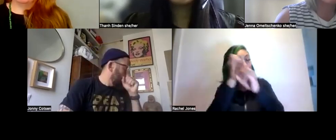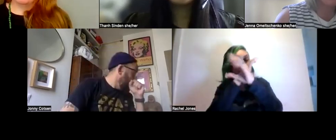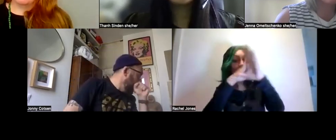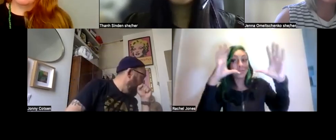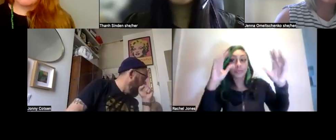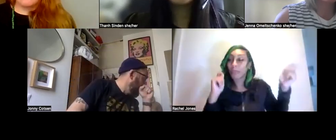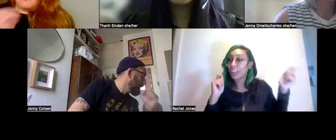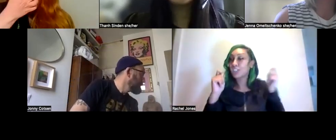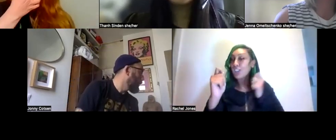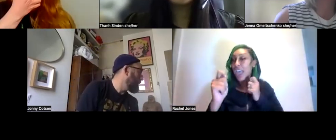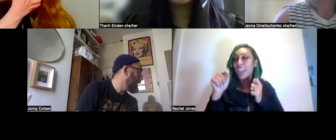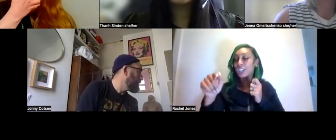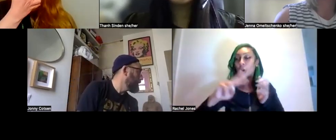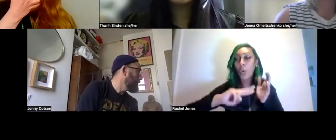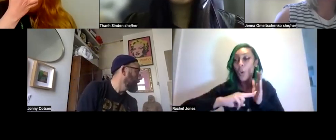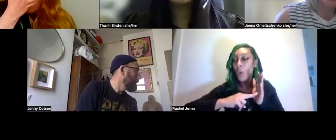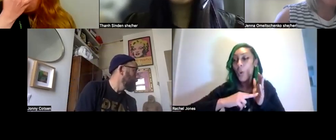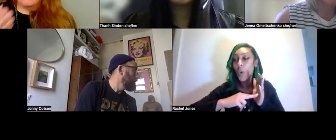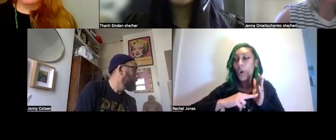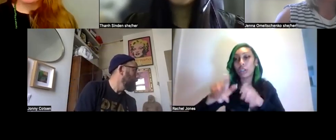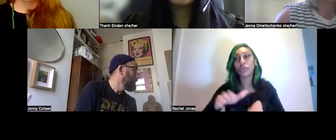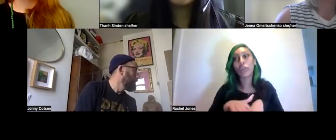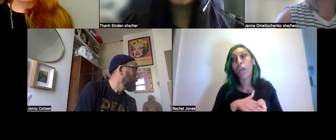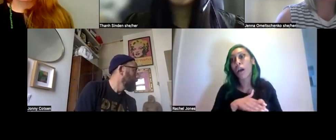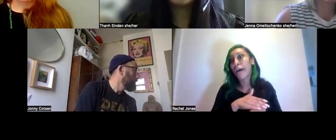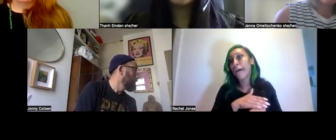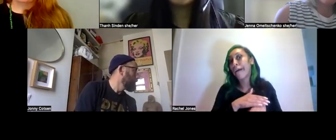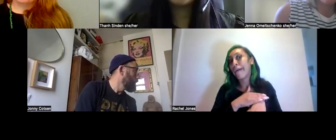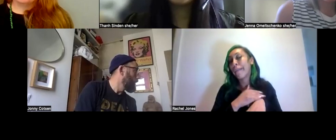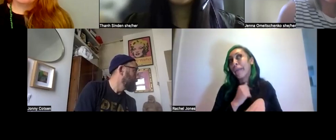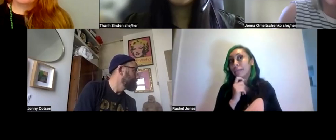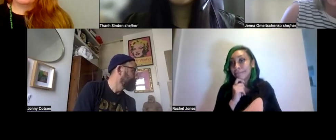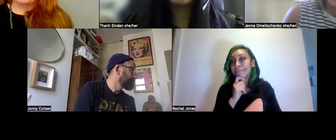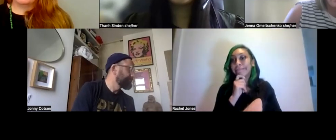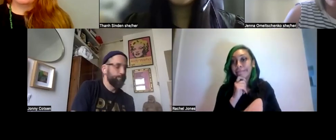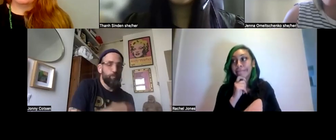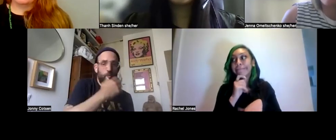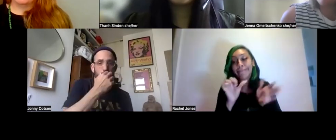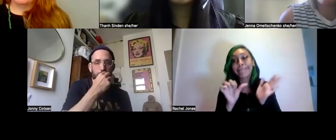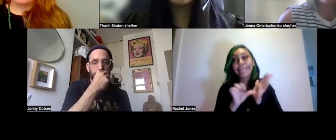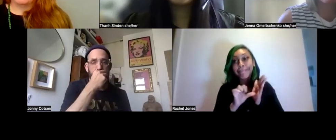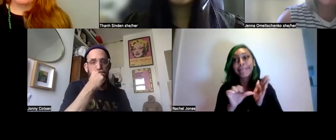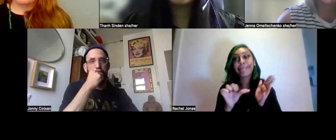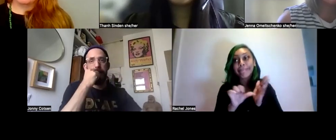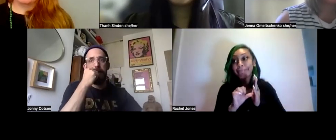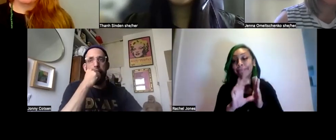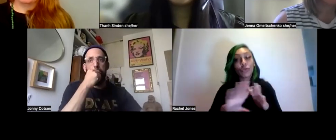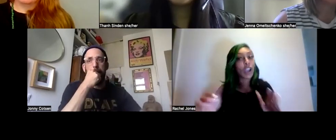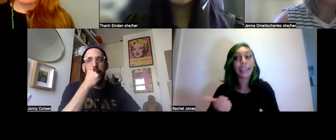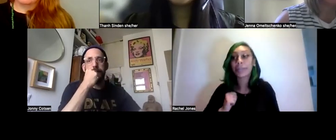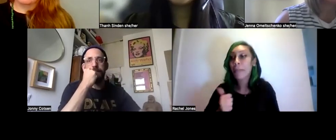of that size is slow and tricky and full of